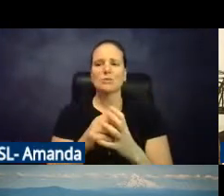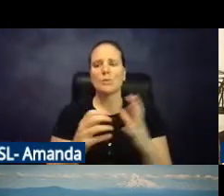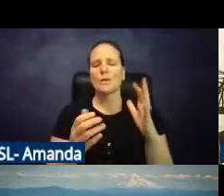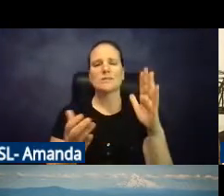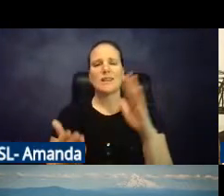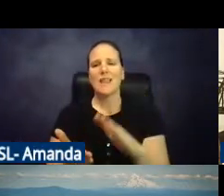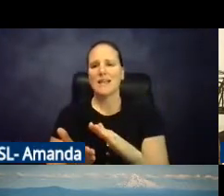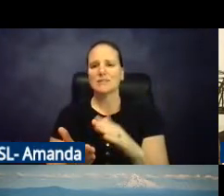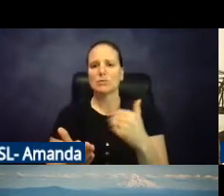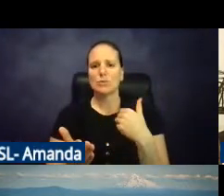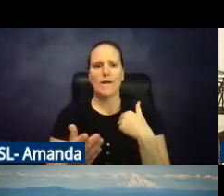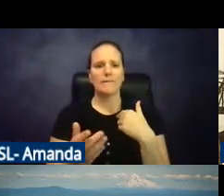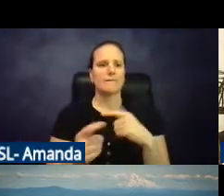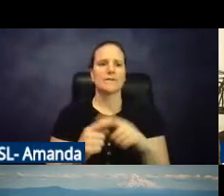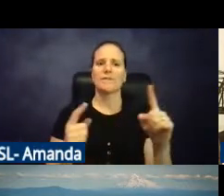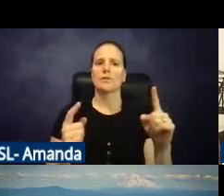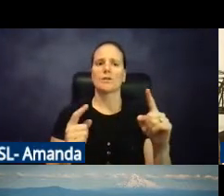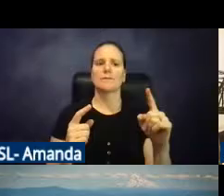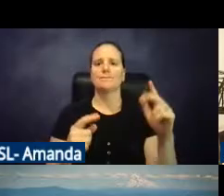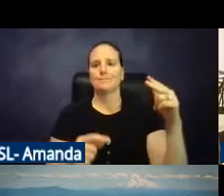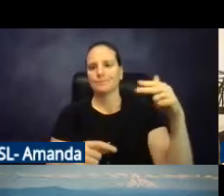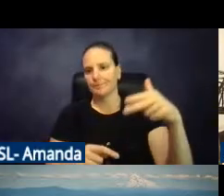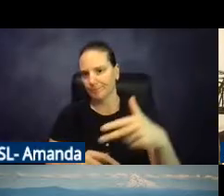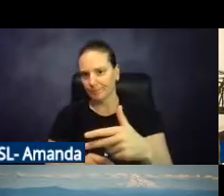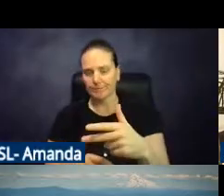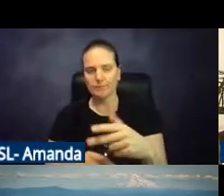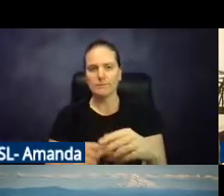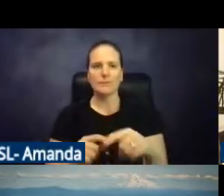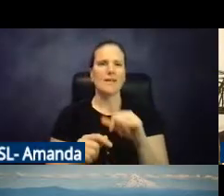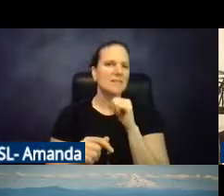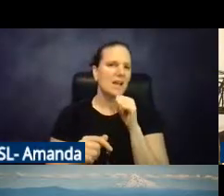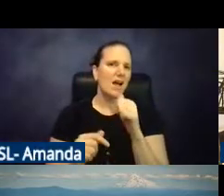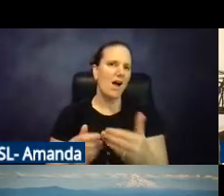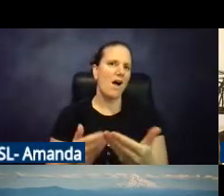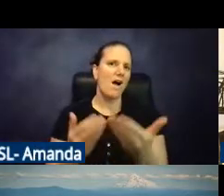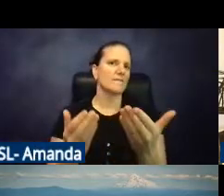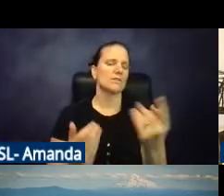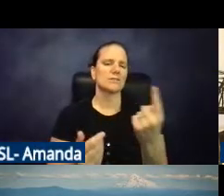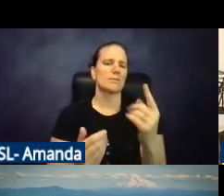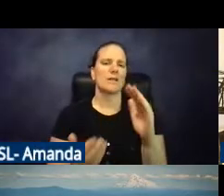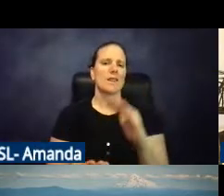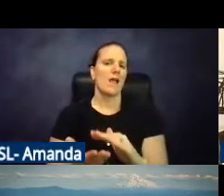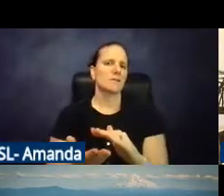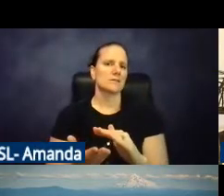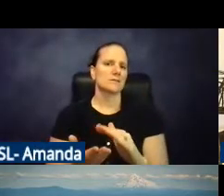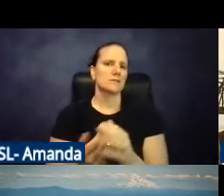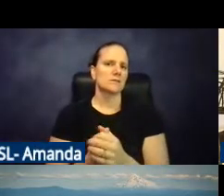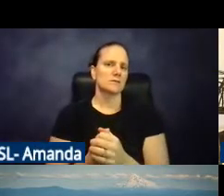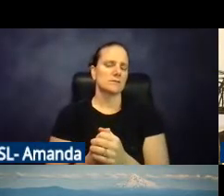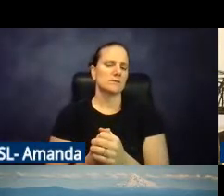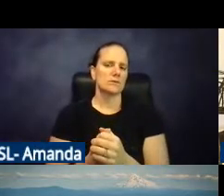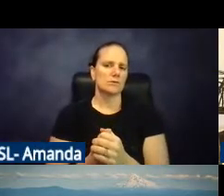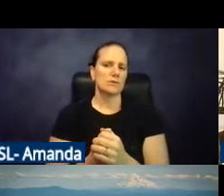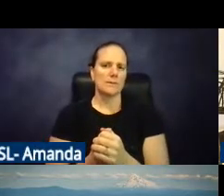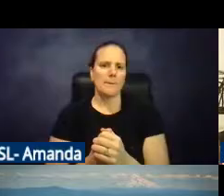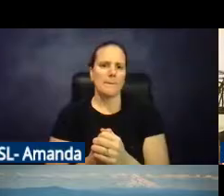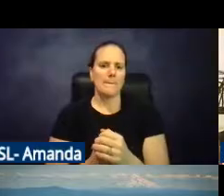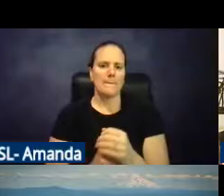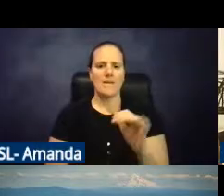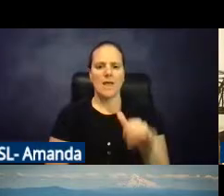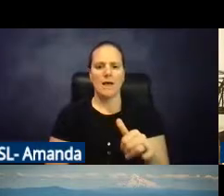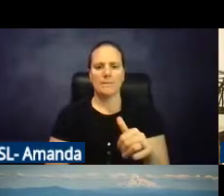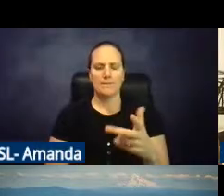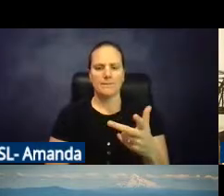completely different touchdown. It doesn't offer something less for a completely different touchdown. Instead of going around